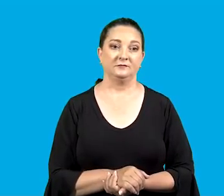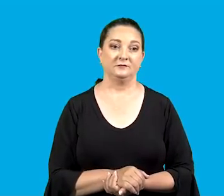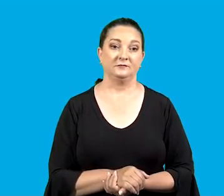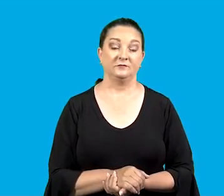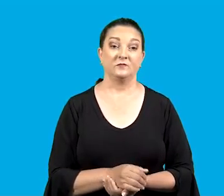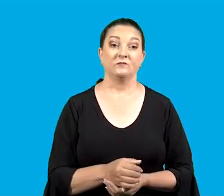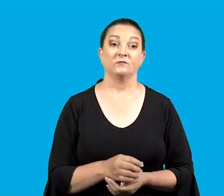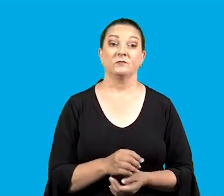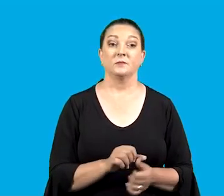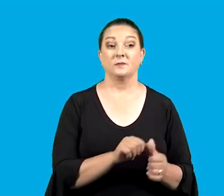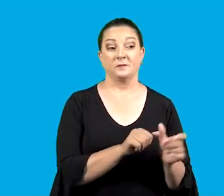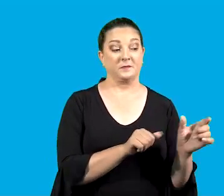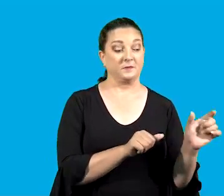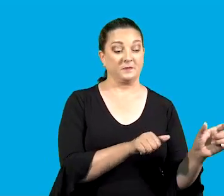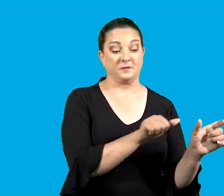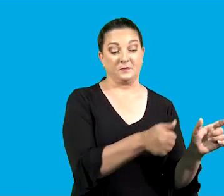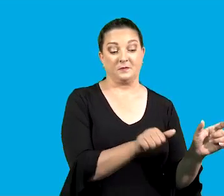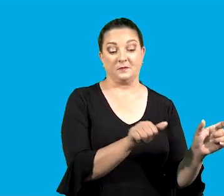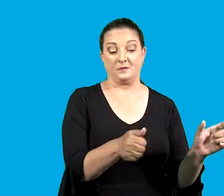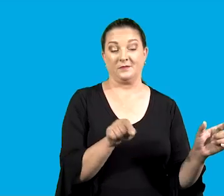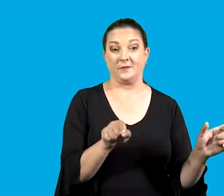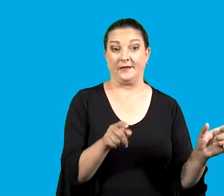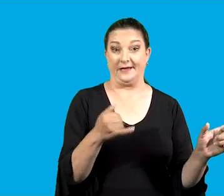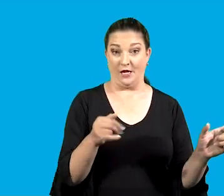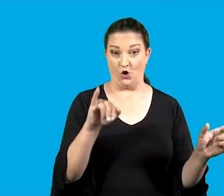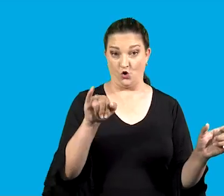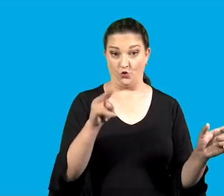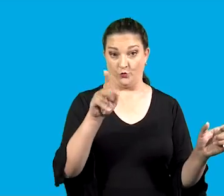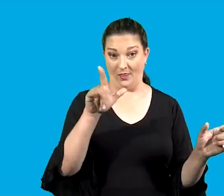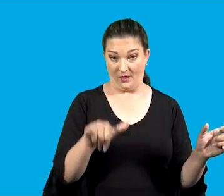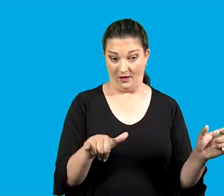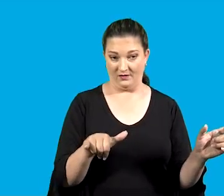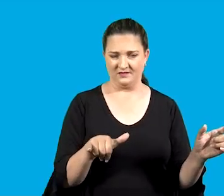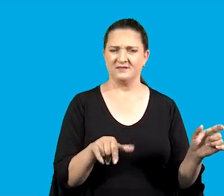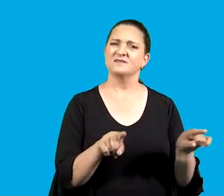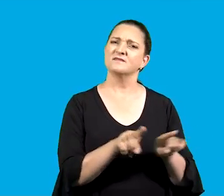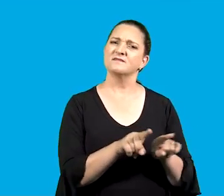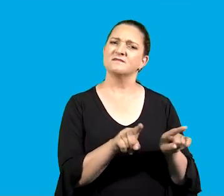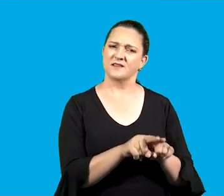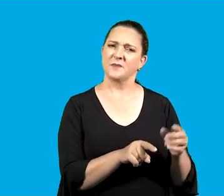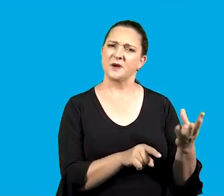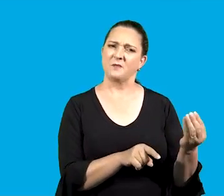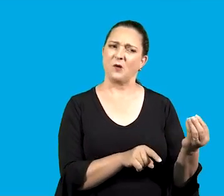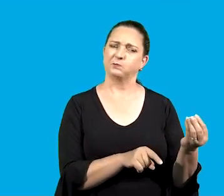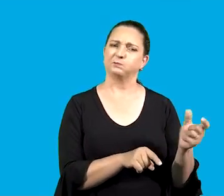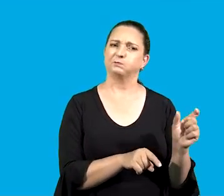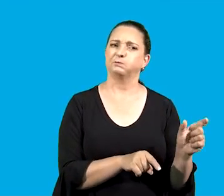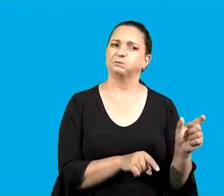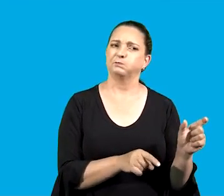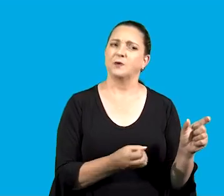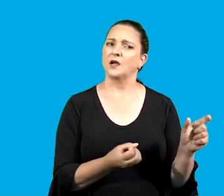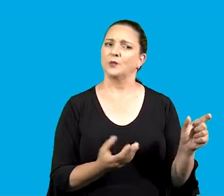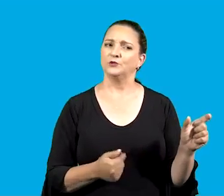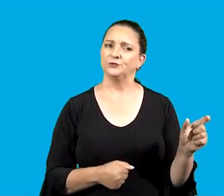170,422. And then I come to the month of July now. I'll use the same amount,